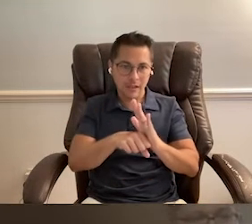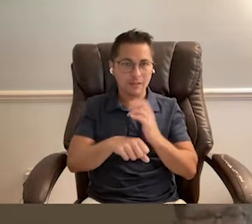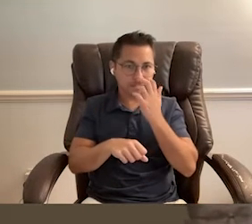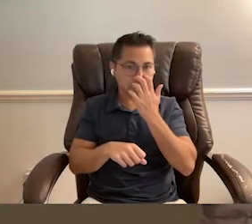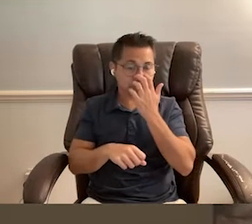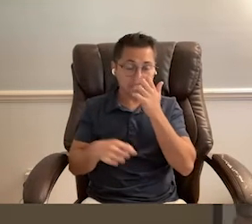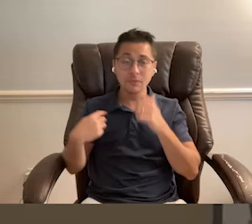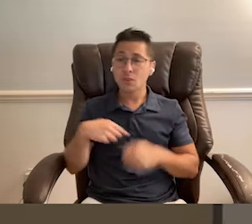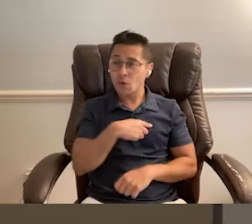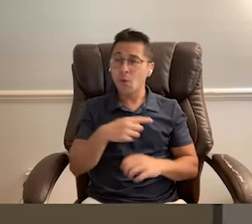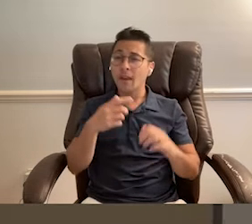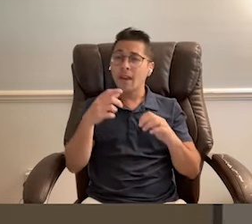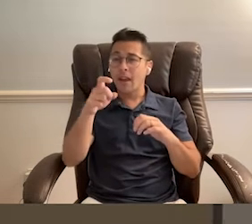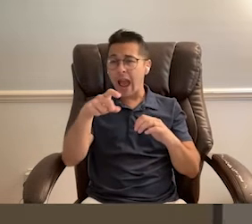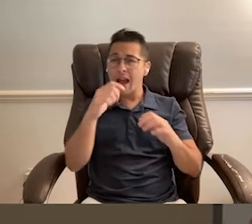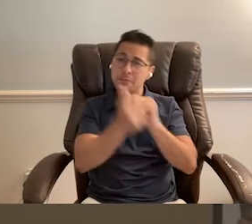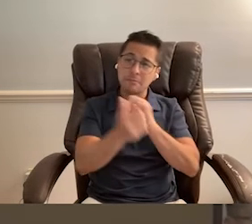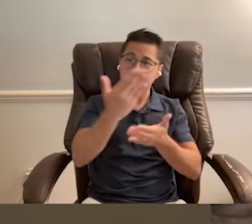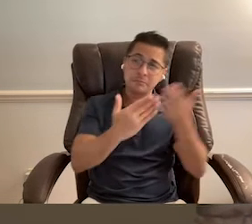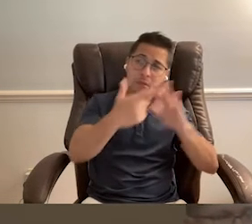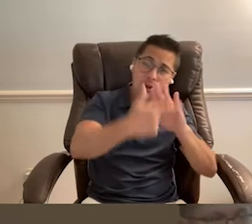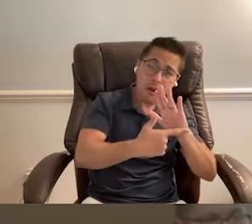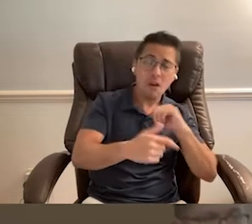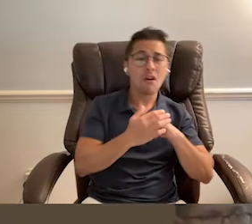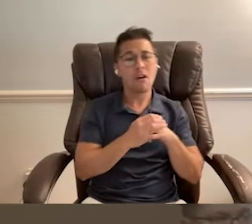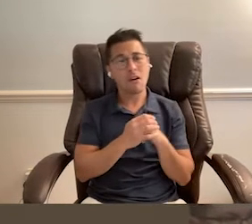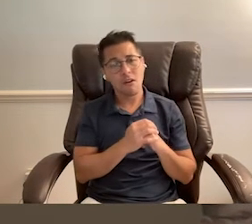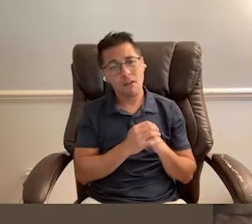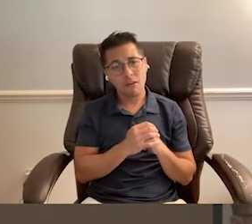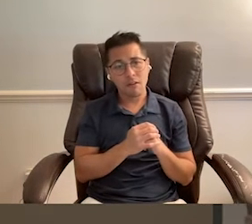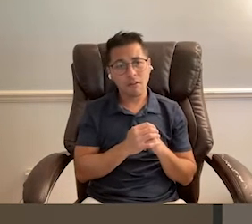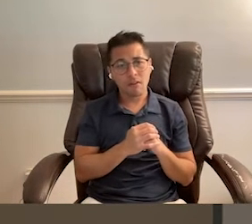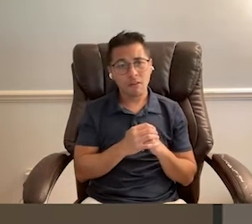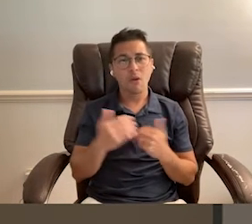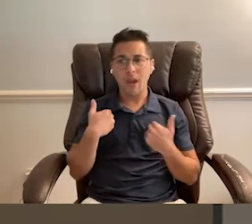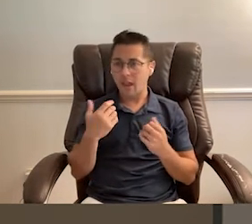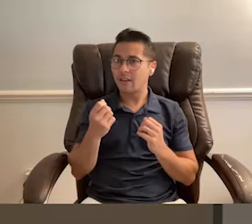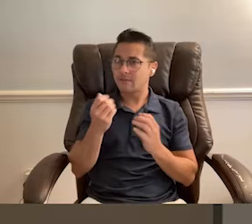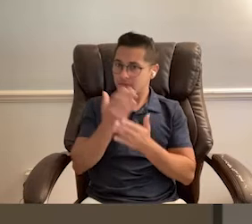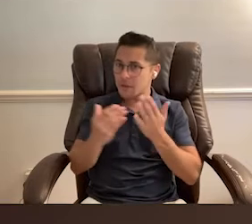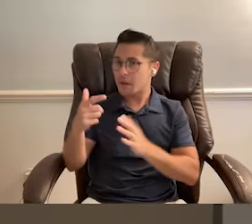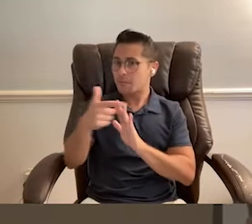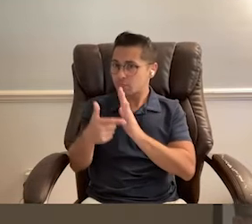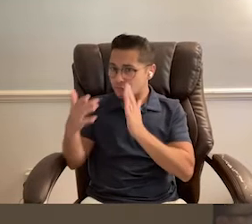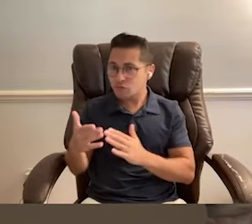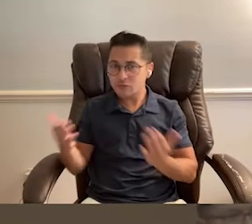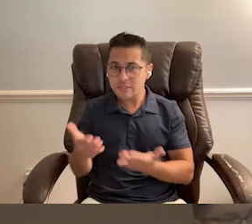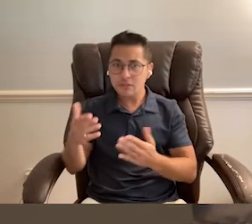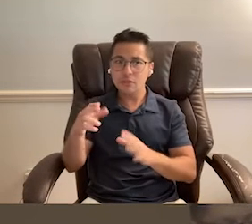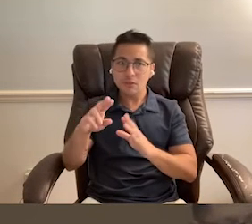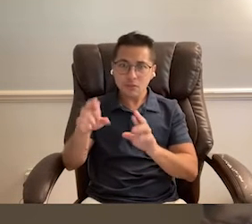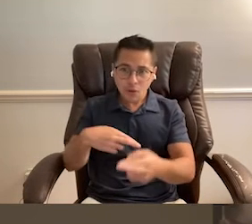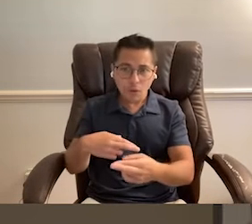some legislation. We're found in, for your attorneys in the room, you know, Florida Statute 1009.986